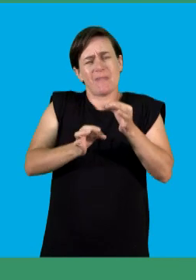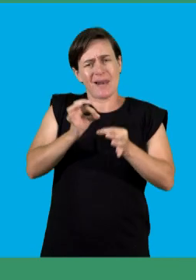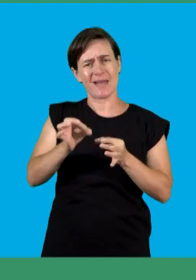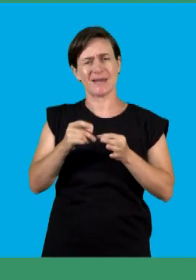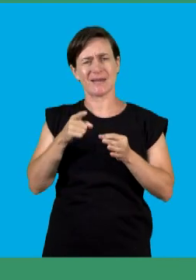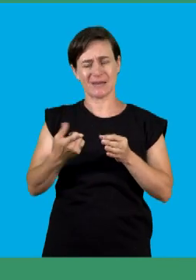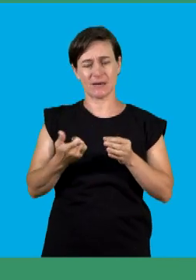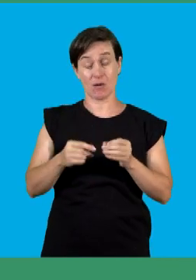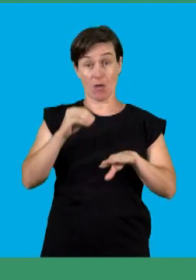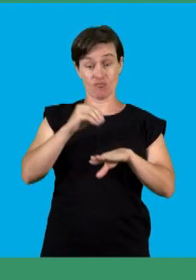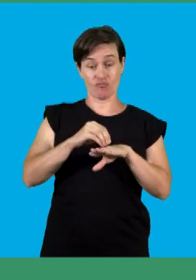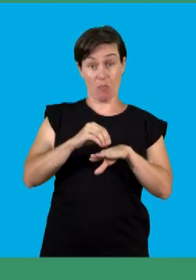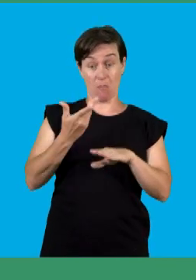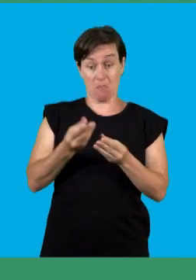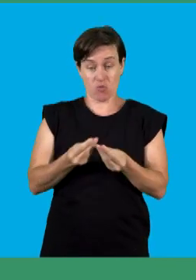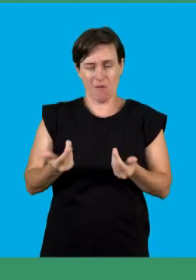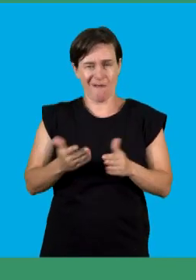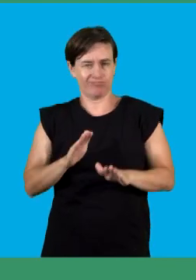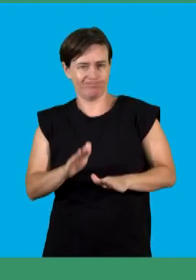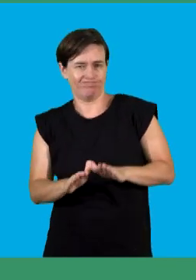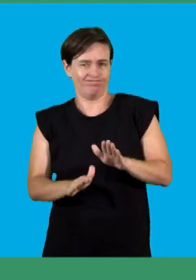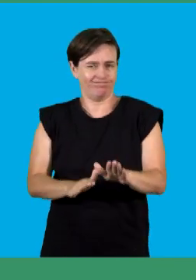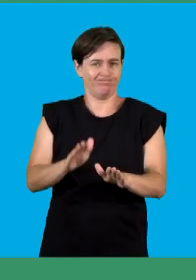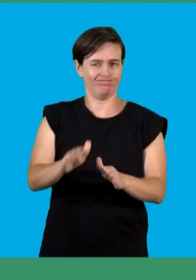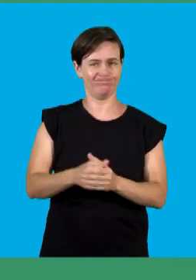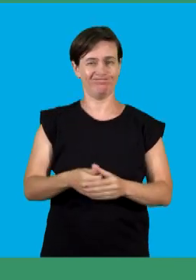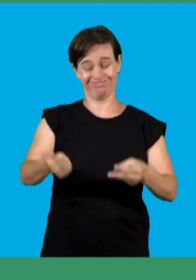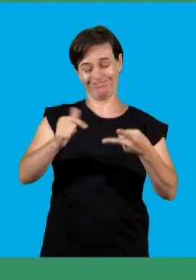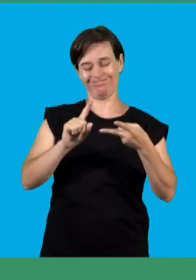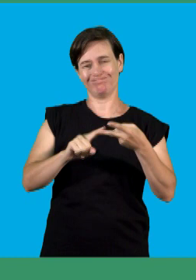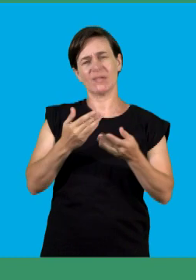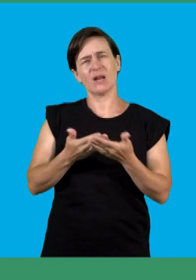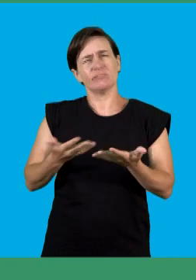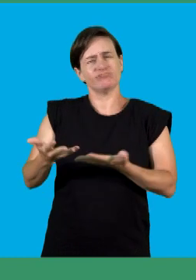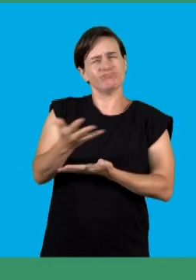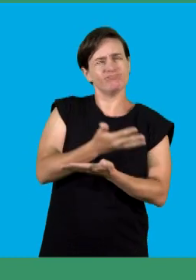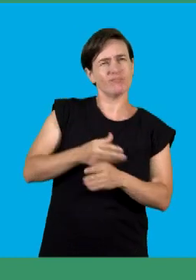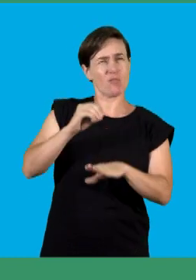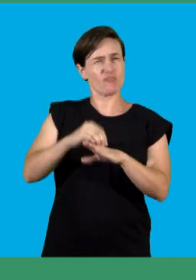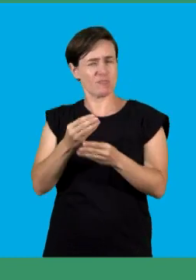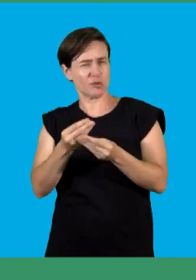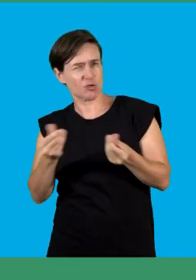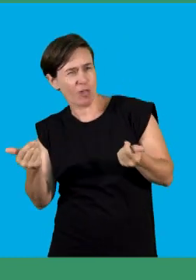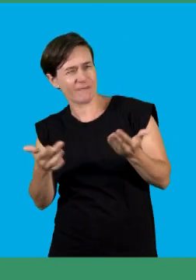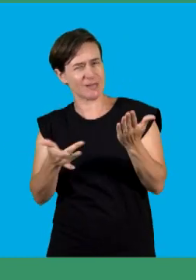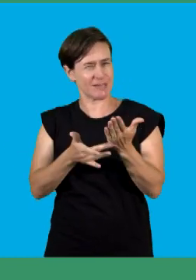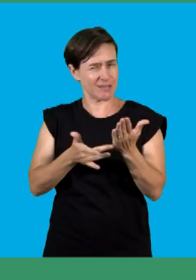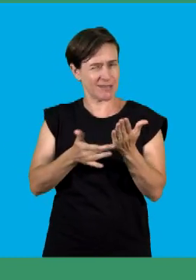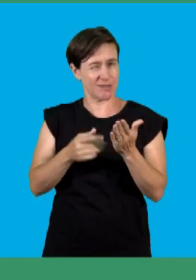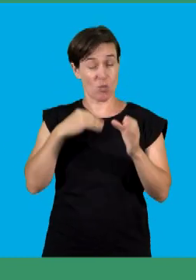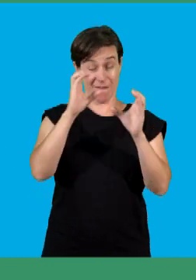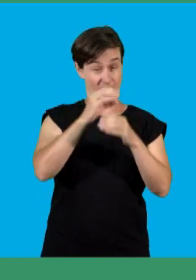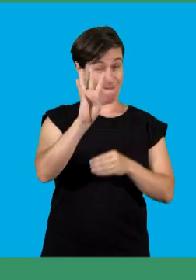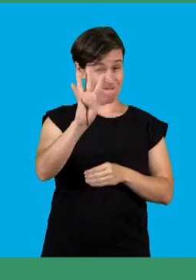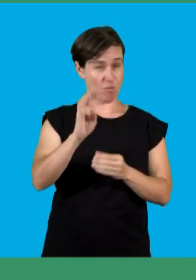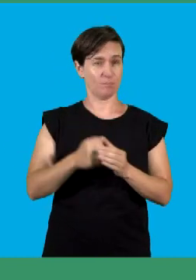explain the problem-solving cycle. You should be able to discuss problem-solving techniques. Well, we'll be